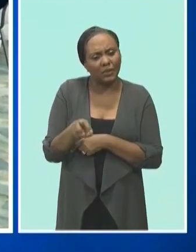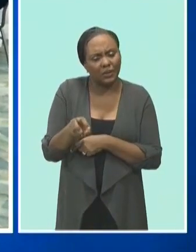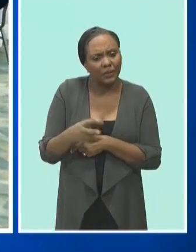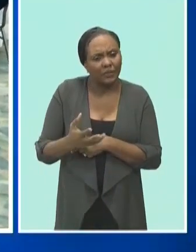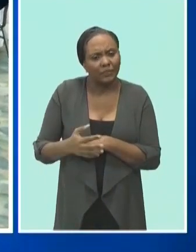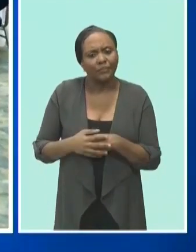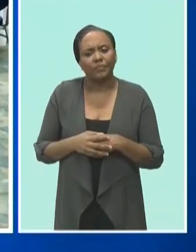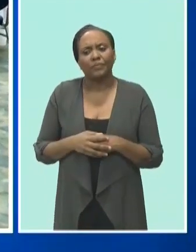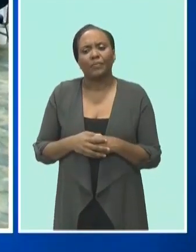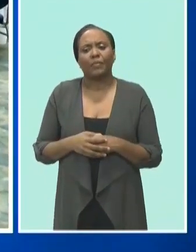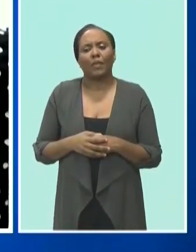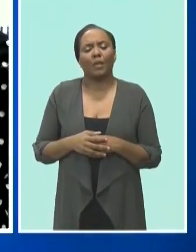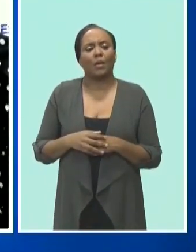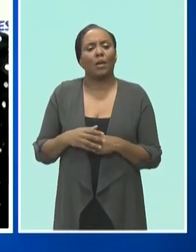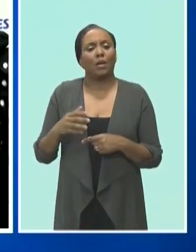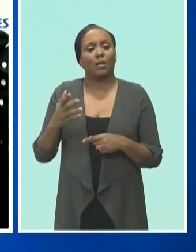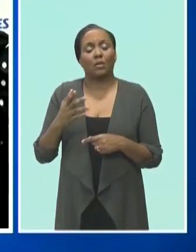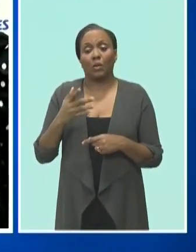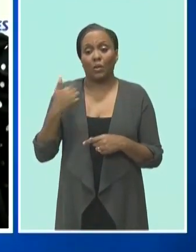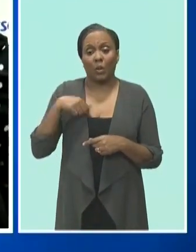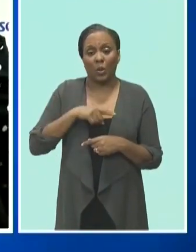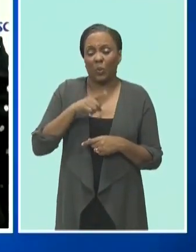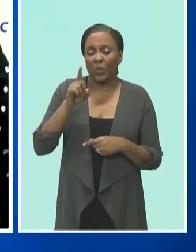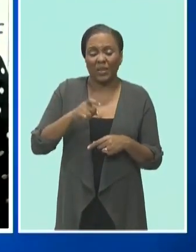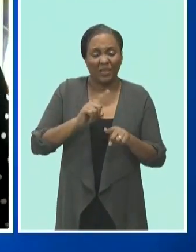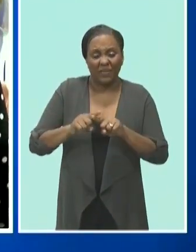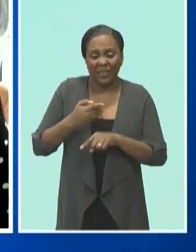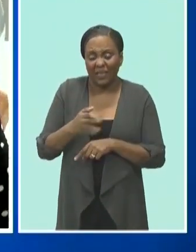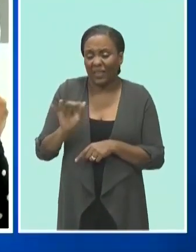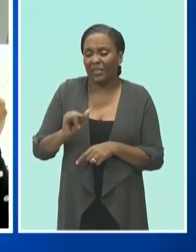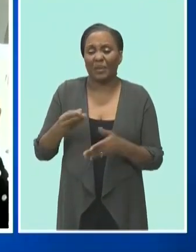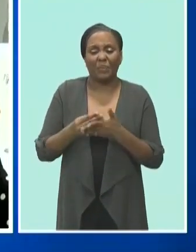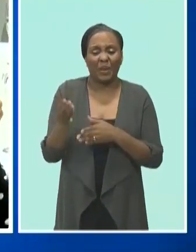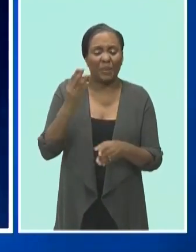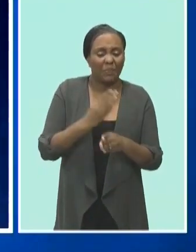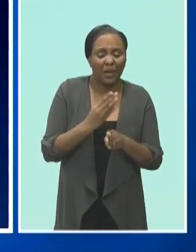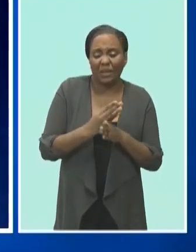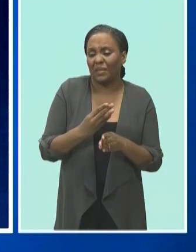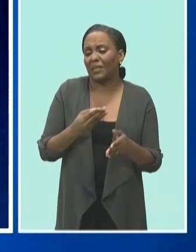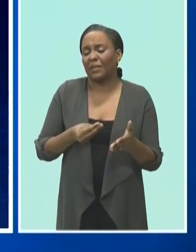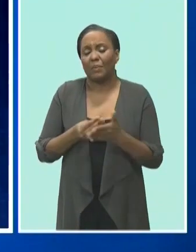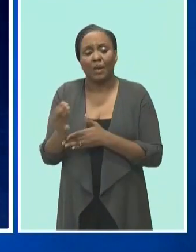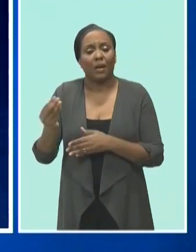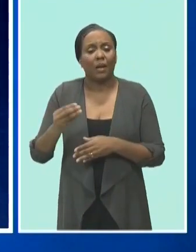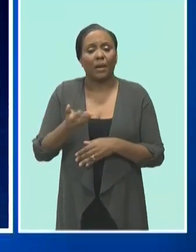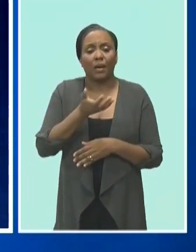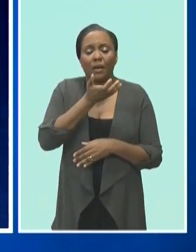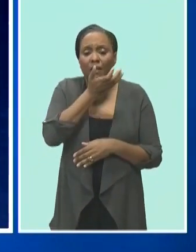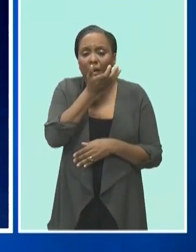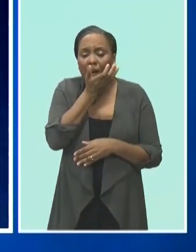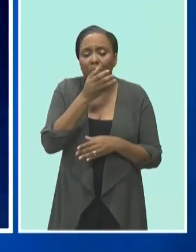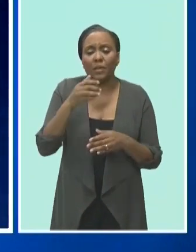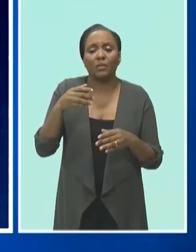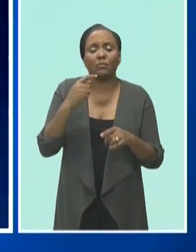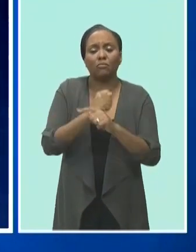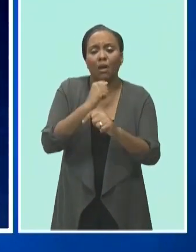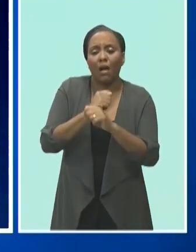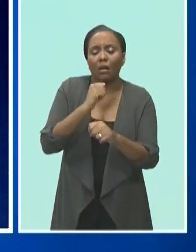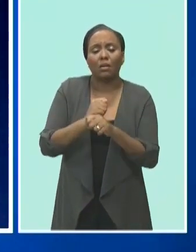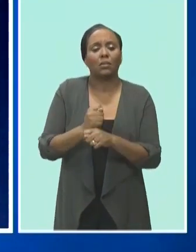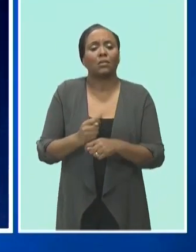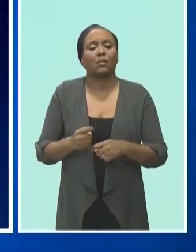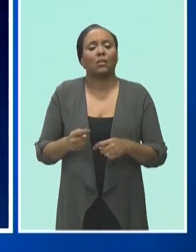or to buy garbage trucks or transport board buses or provide street lighting, or any of the